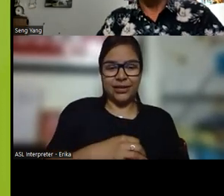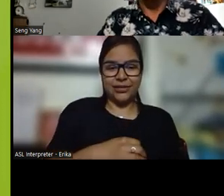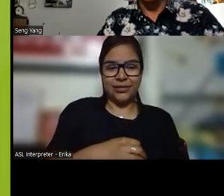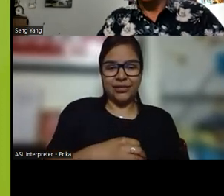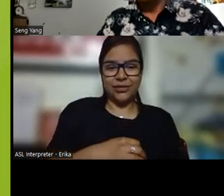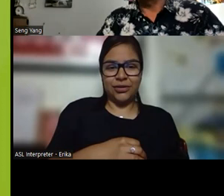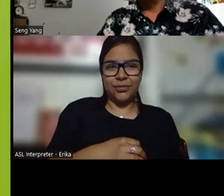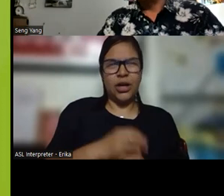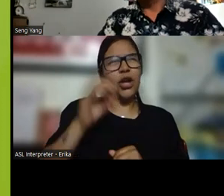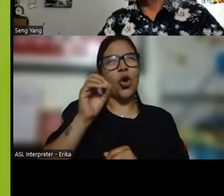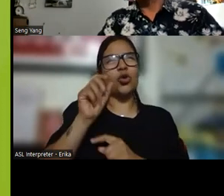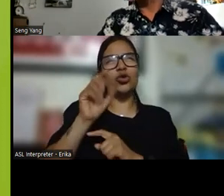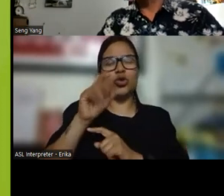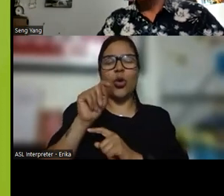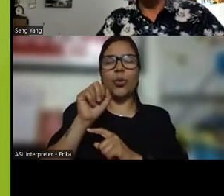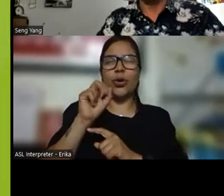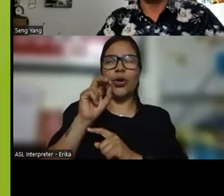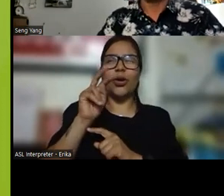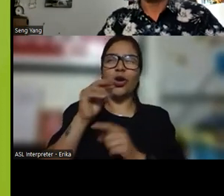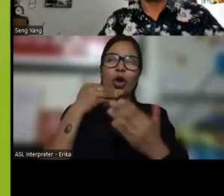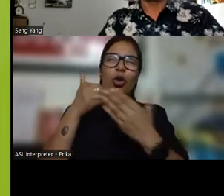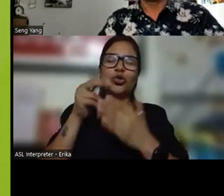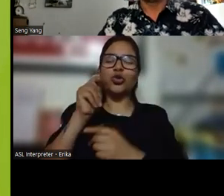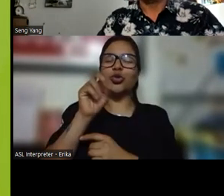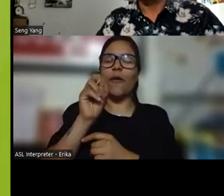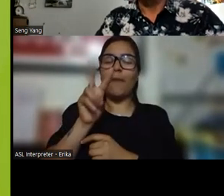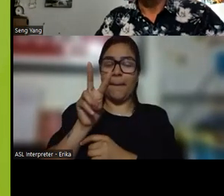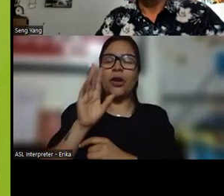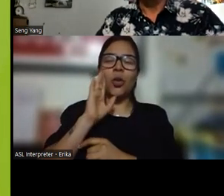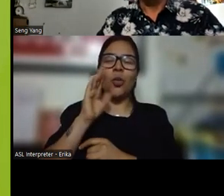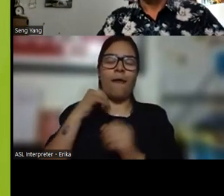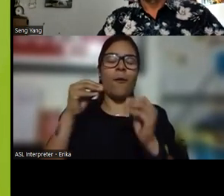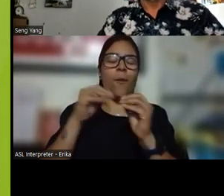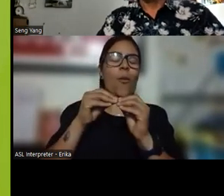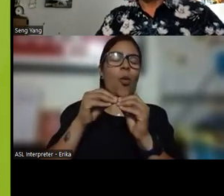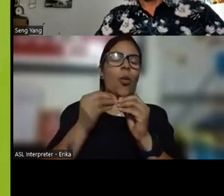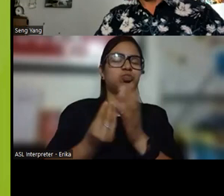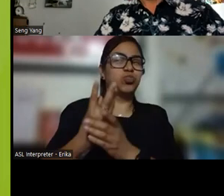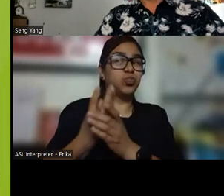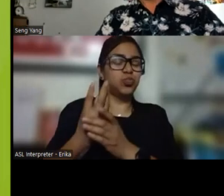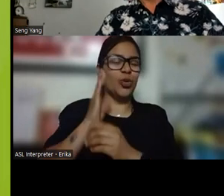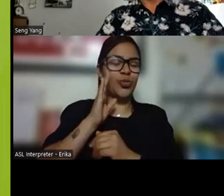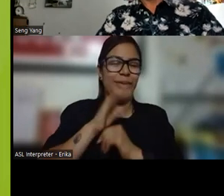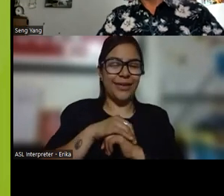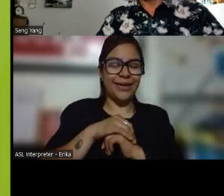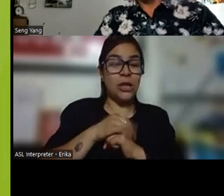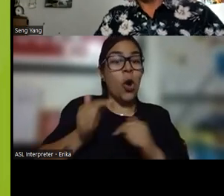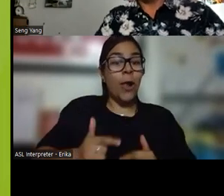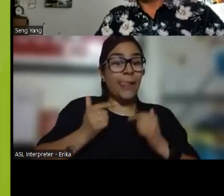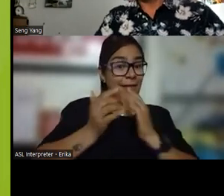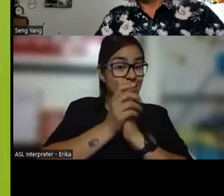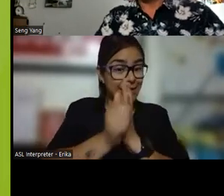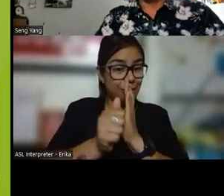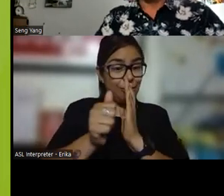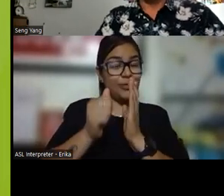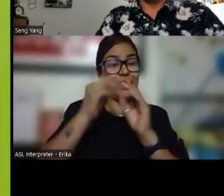October or November. Next slide, please. So this is life skill, a couple